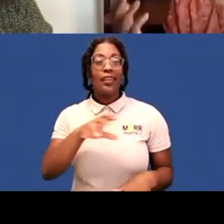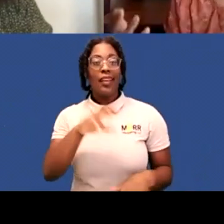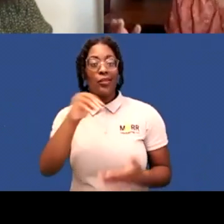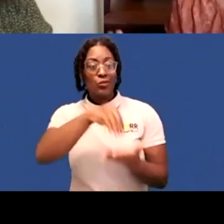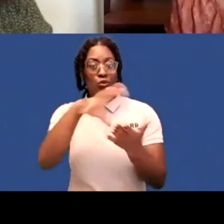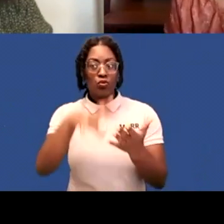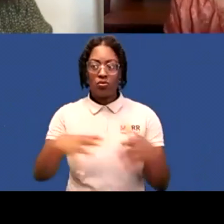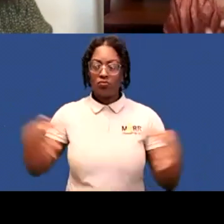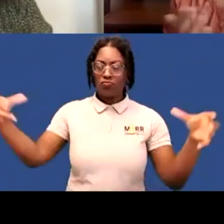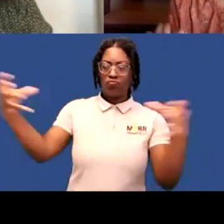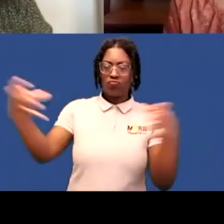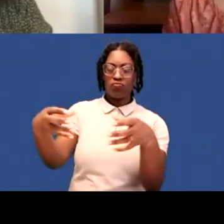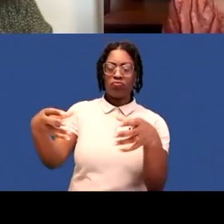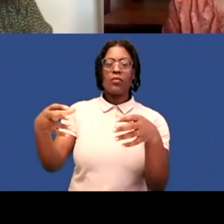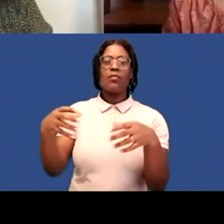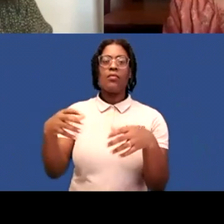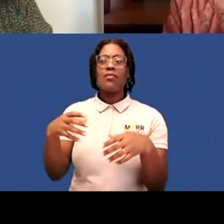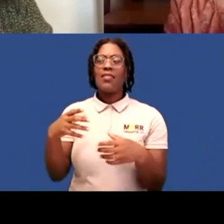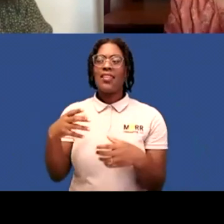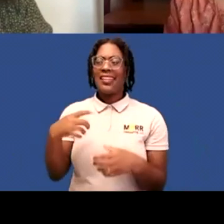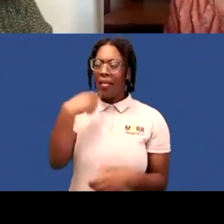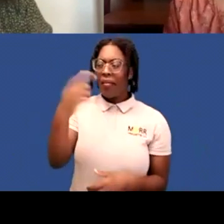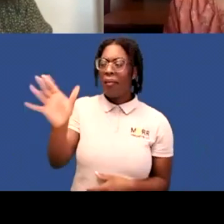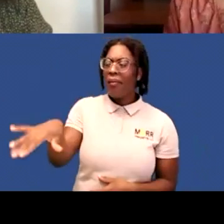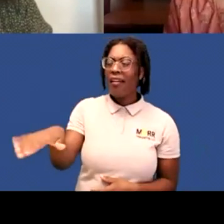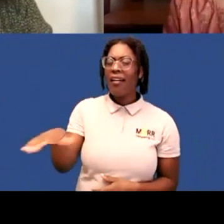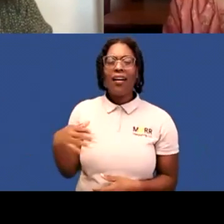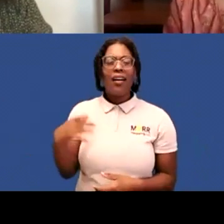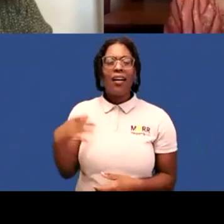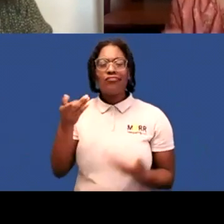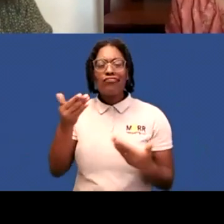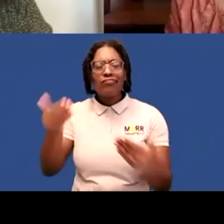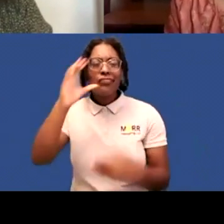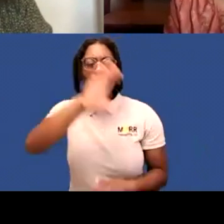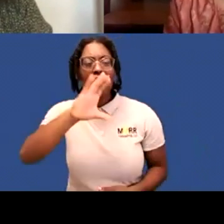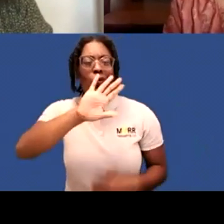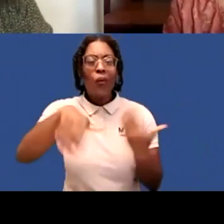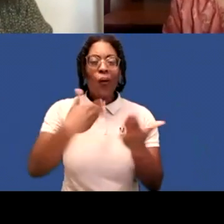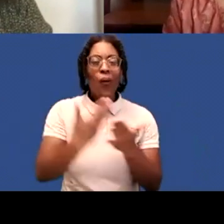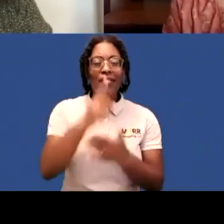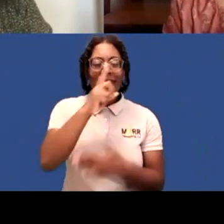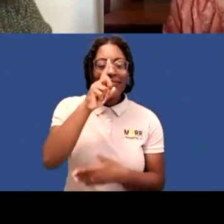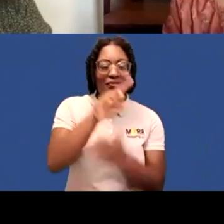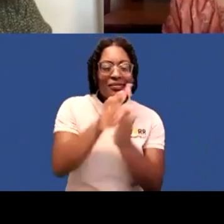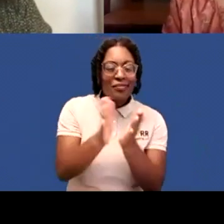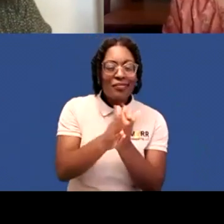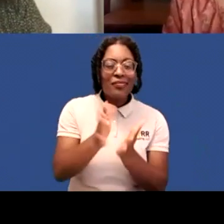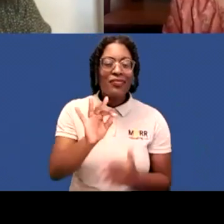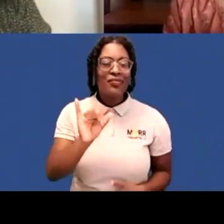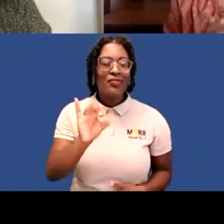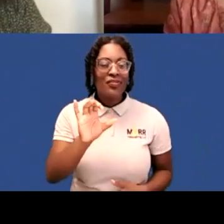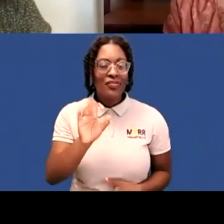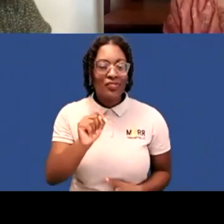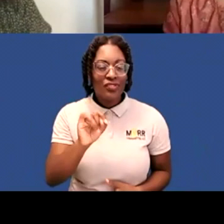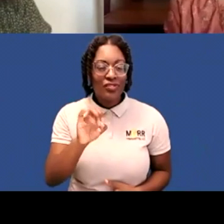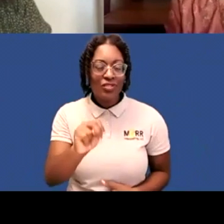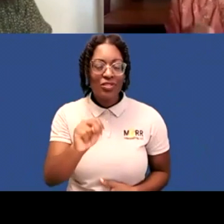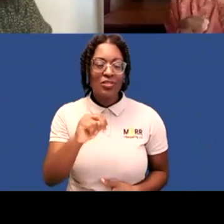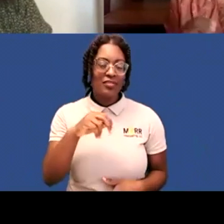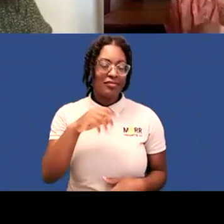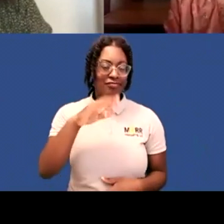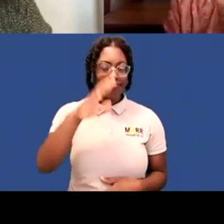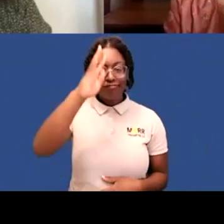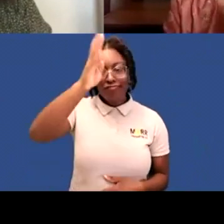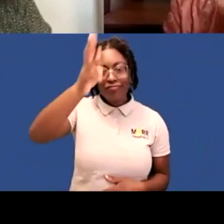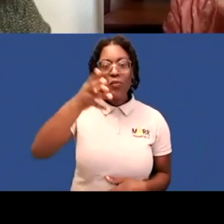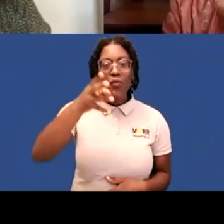the fiction books you have in the house and put them in a pile or piles and go through them and count how many